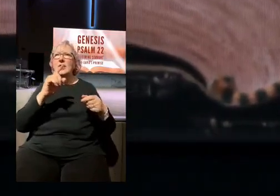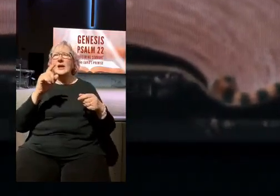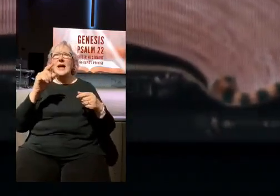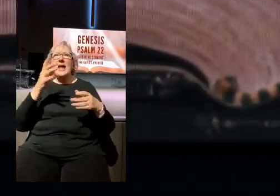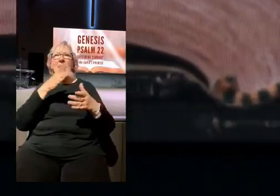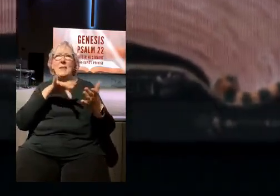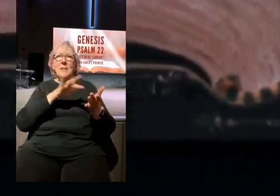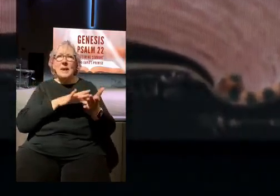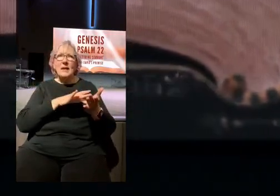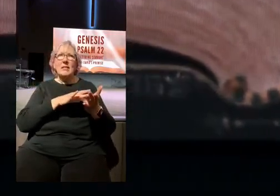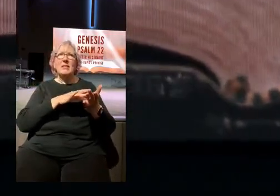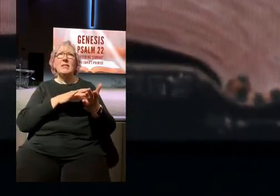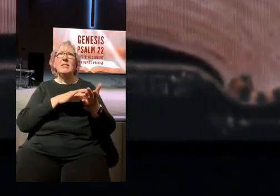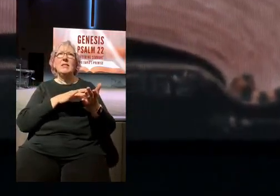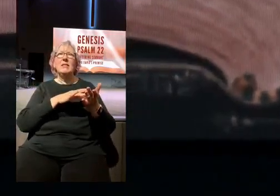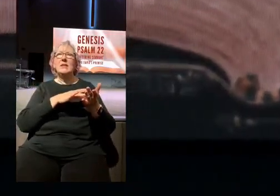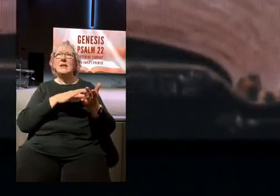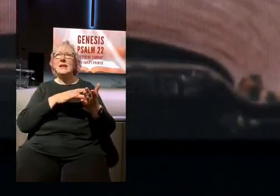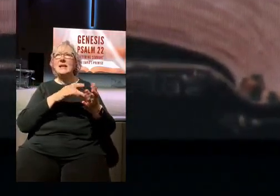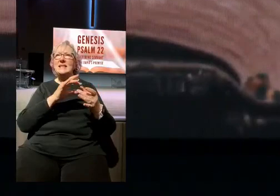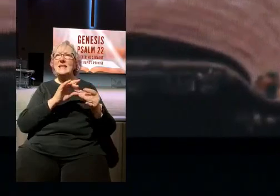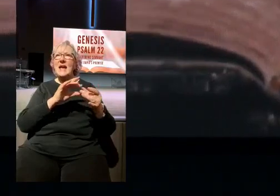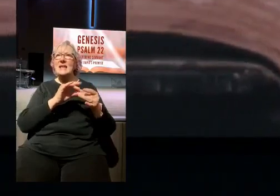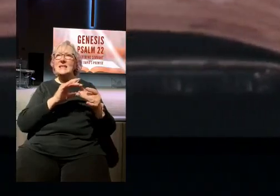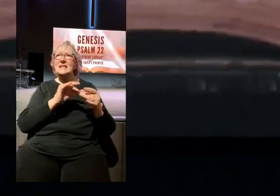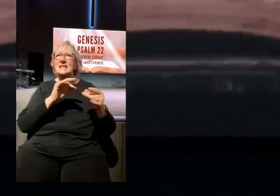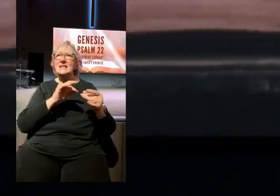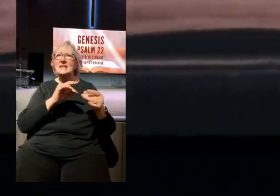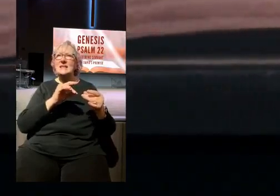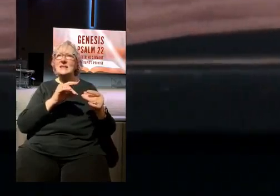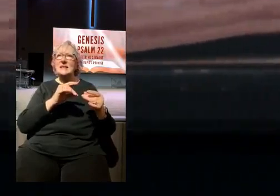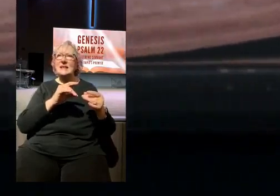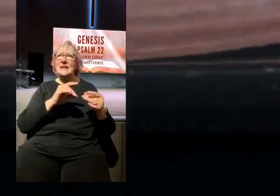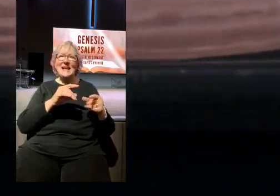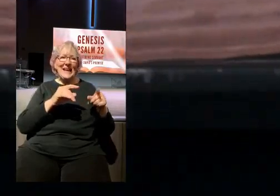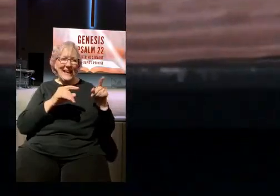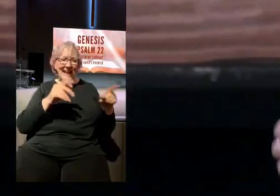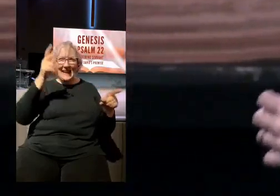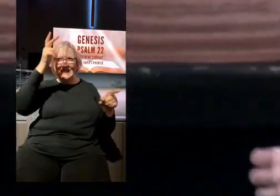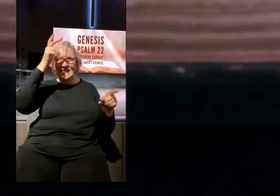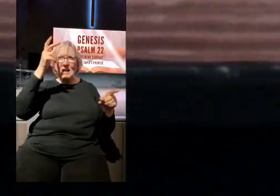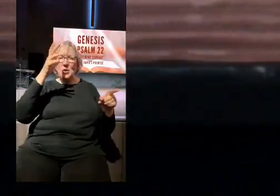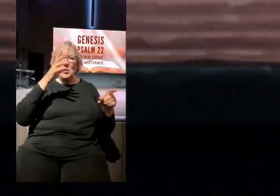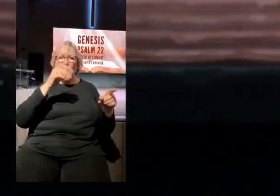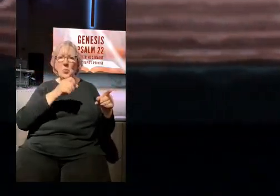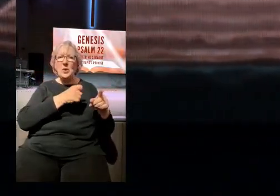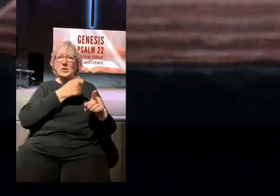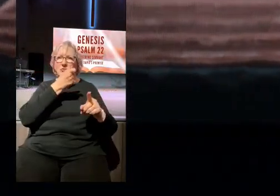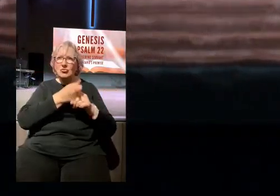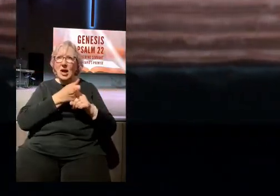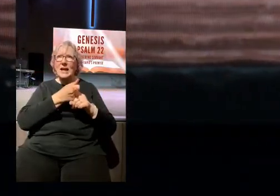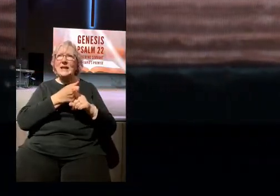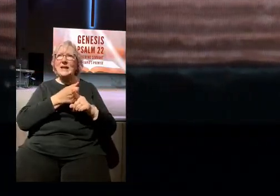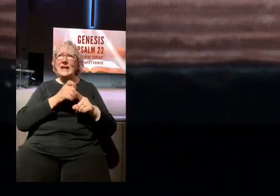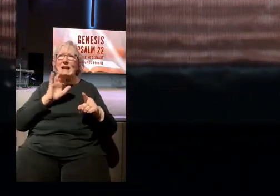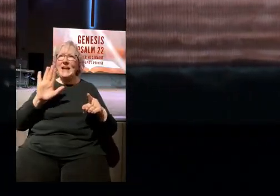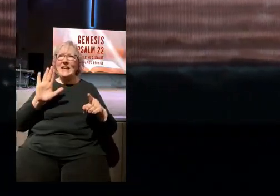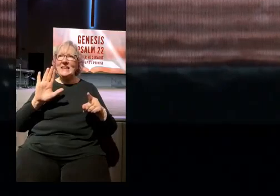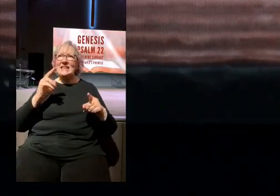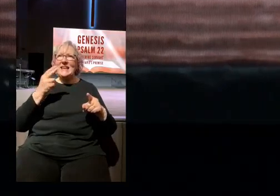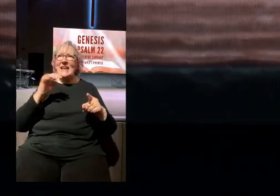heel. He's talking to the serpent, which is a representation of evil, Satan. And he says to Satan, you're going to strike his heel. He's going to crush